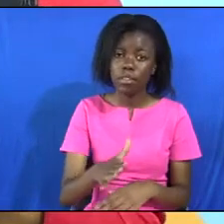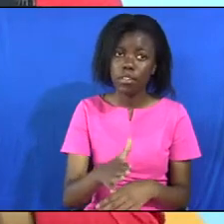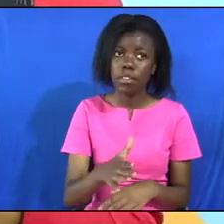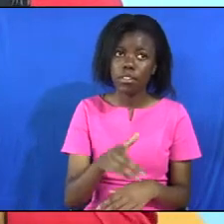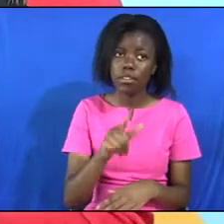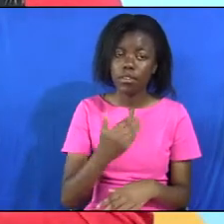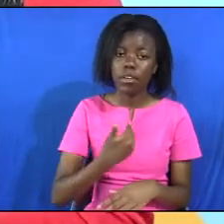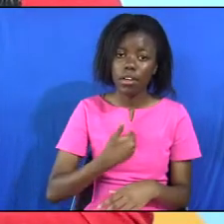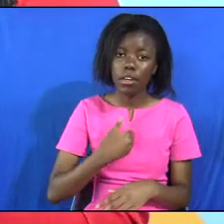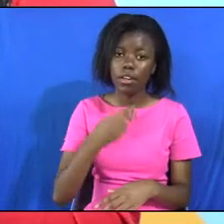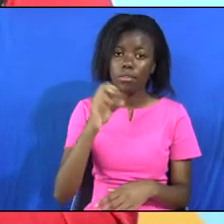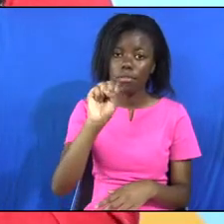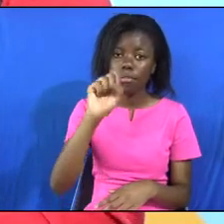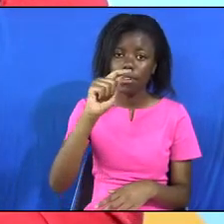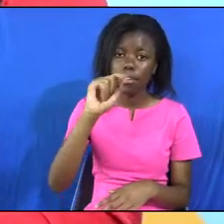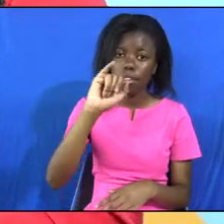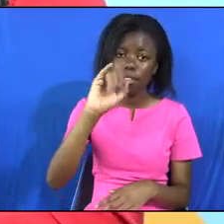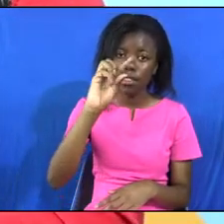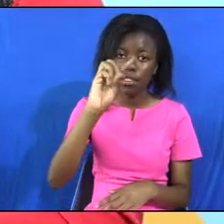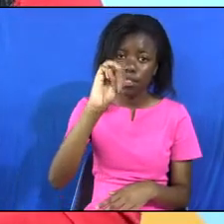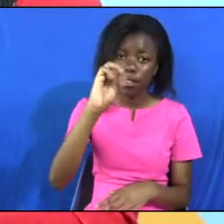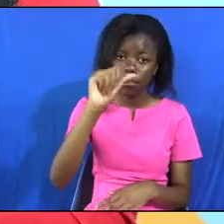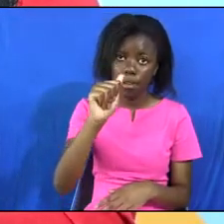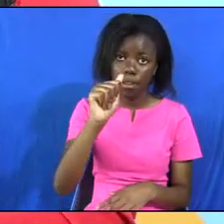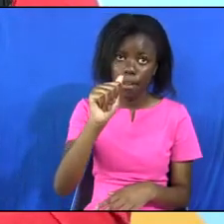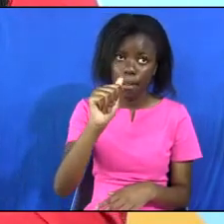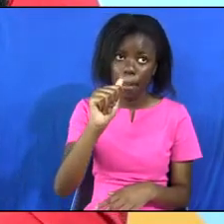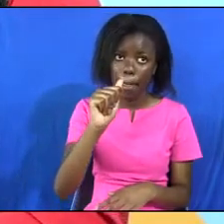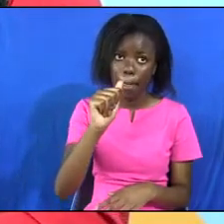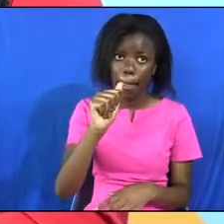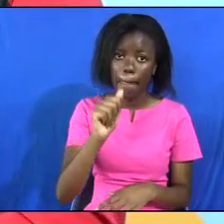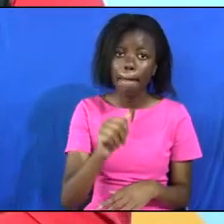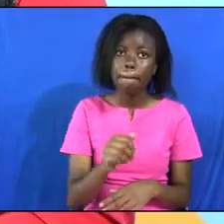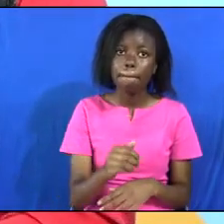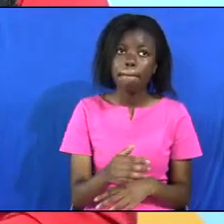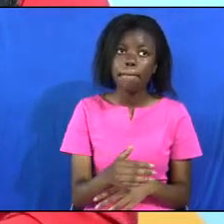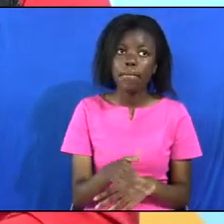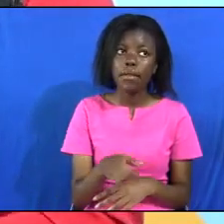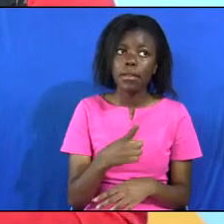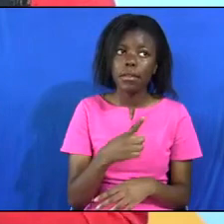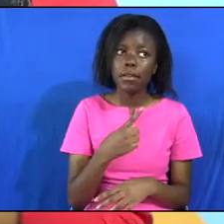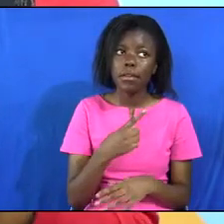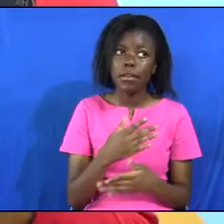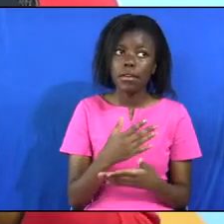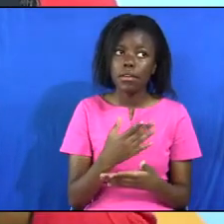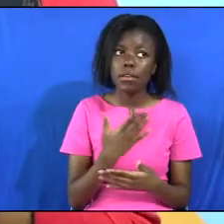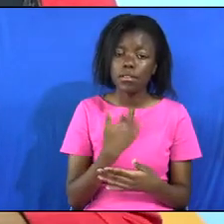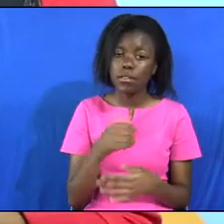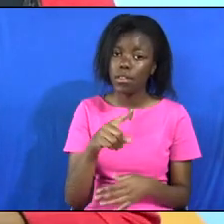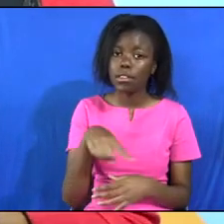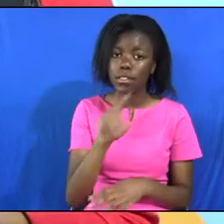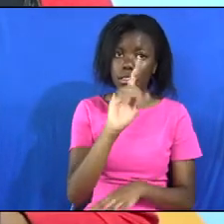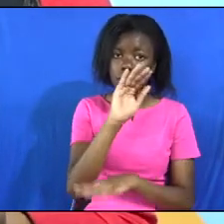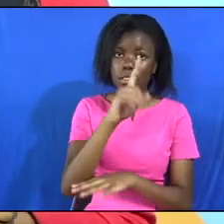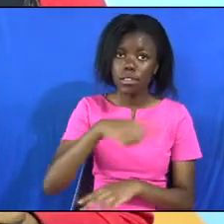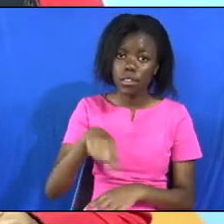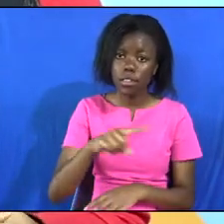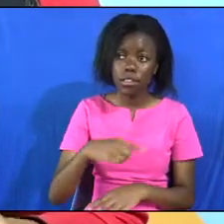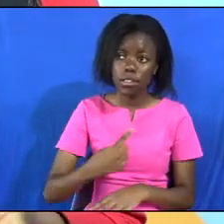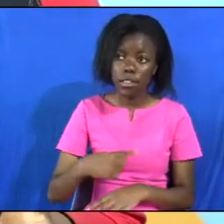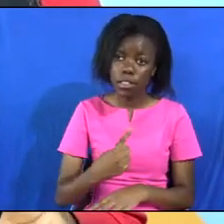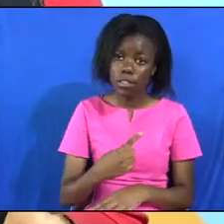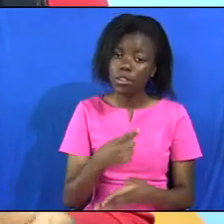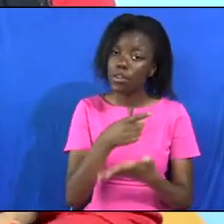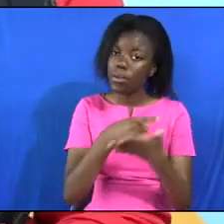Where else do you know there is stigma? And I want us to ask ourselves, what is stigma? We need